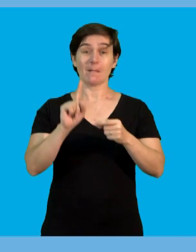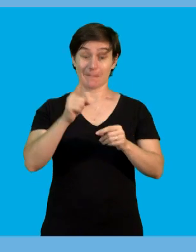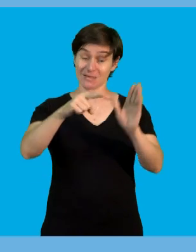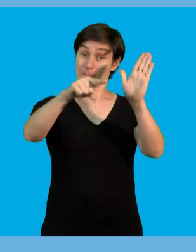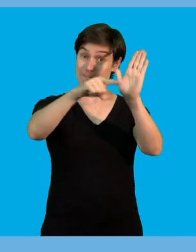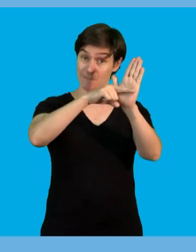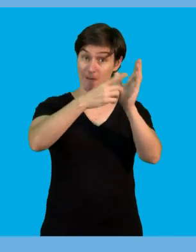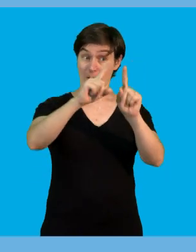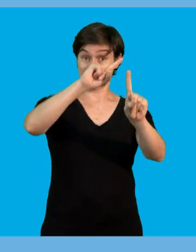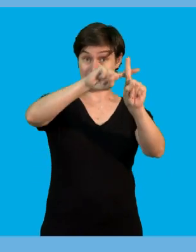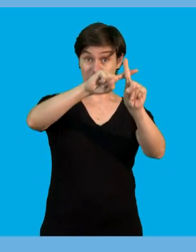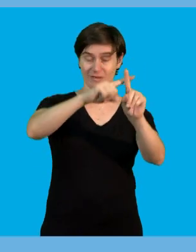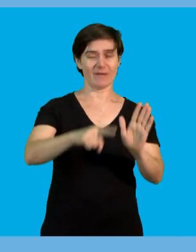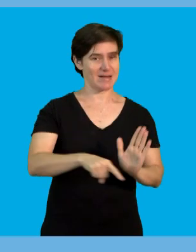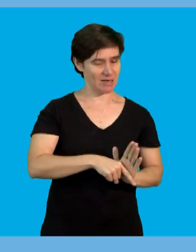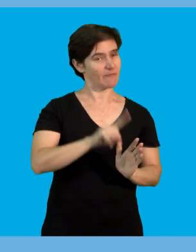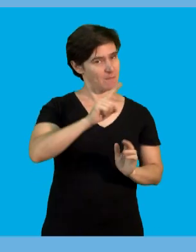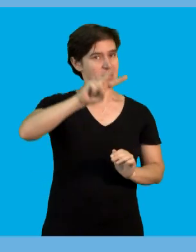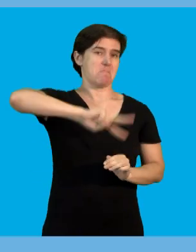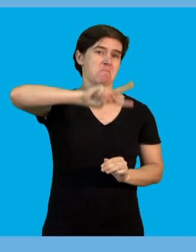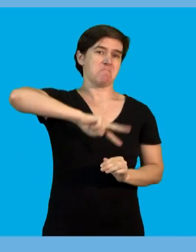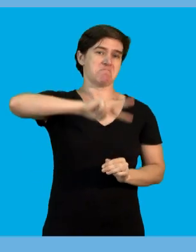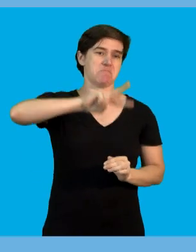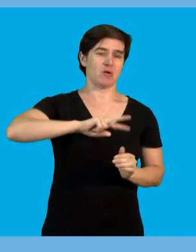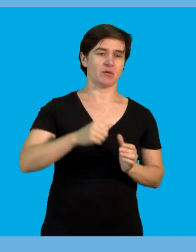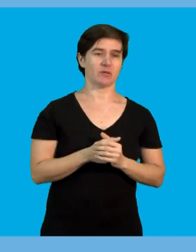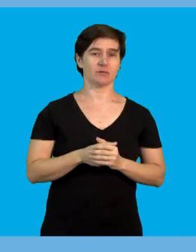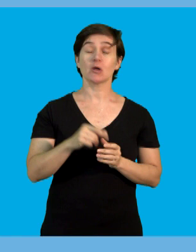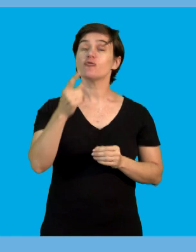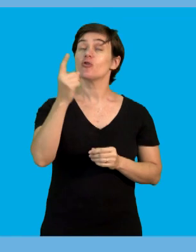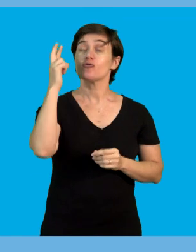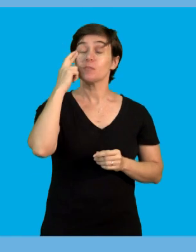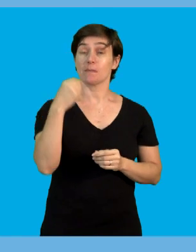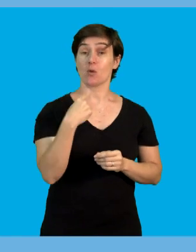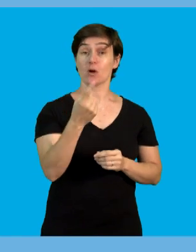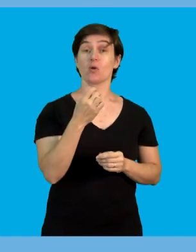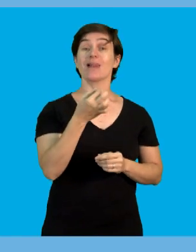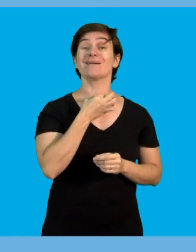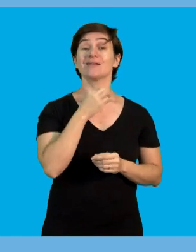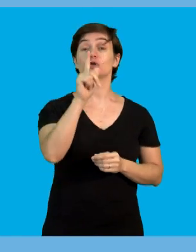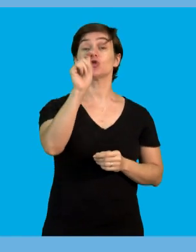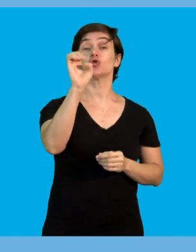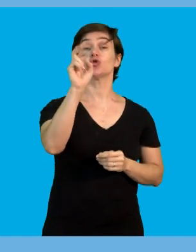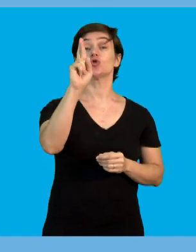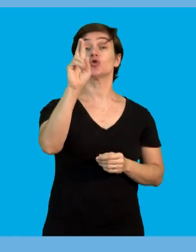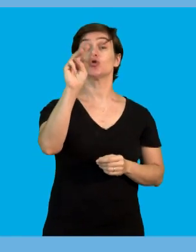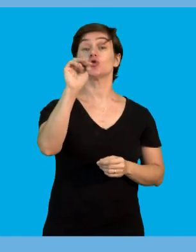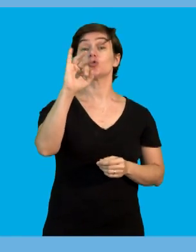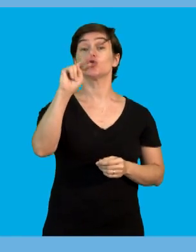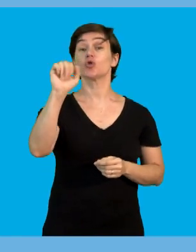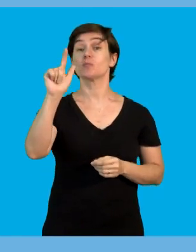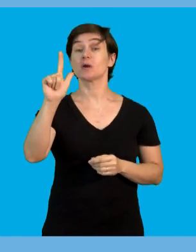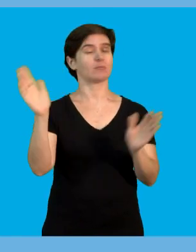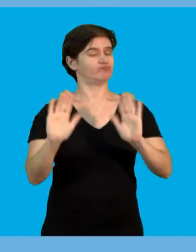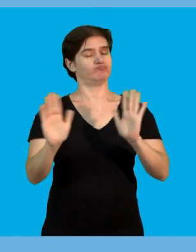needs these two terminals. Remember, these two terminals, we are not referring to them as your negative terminal and your positive terminal. We are referring